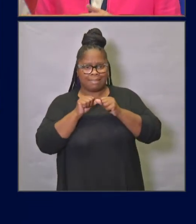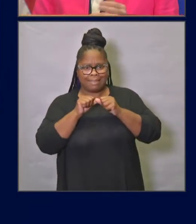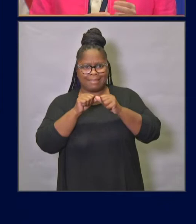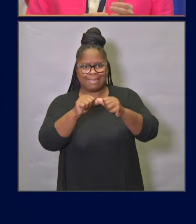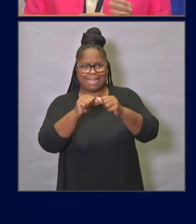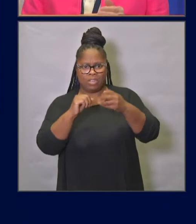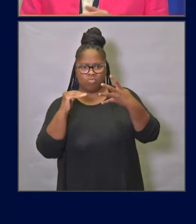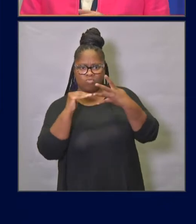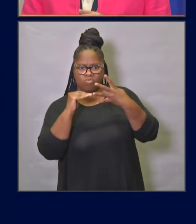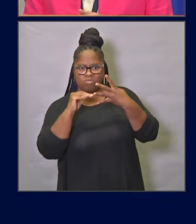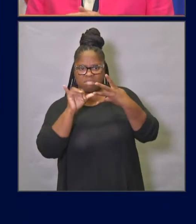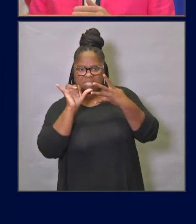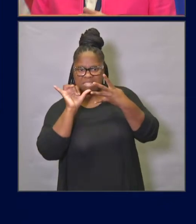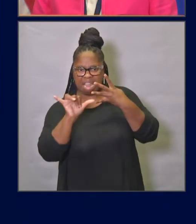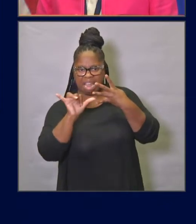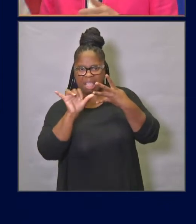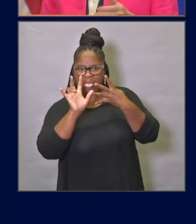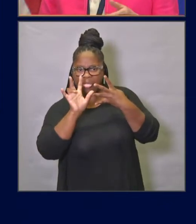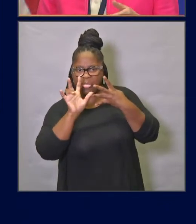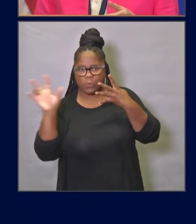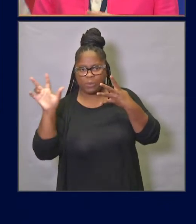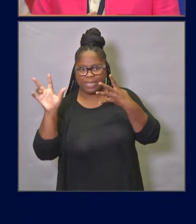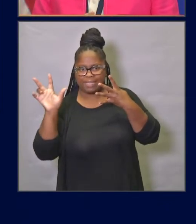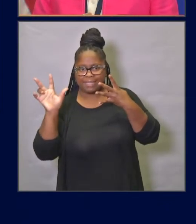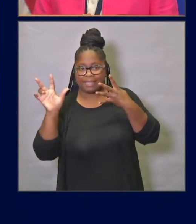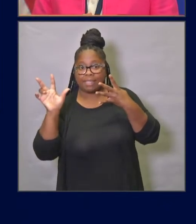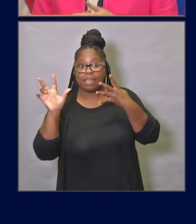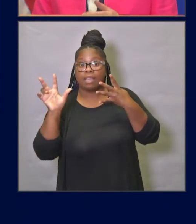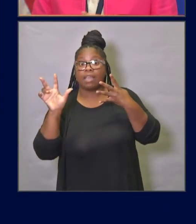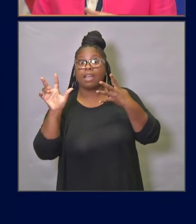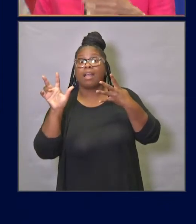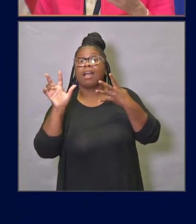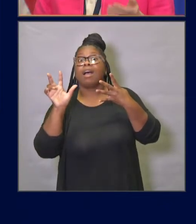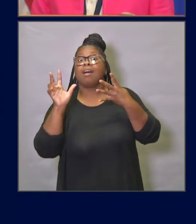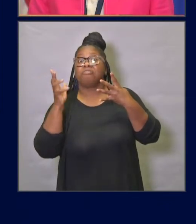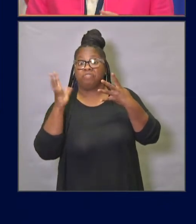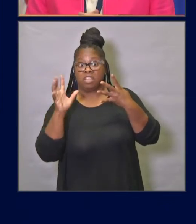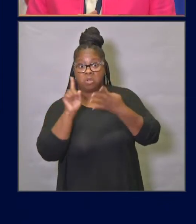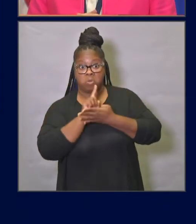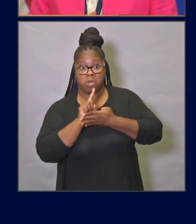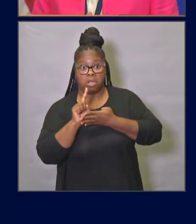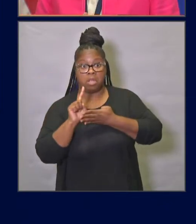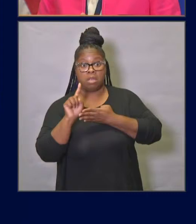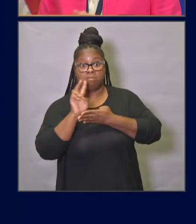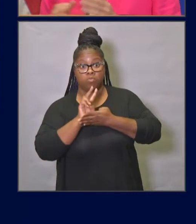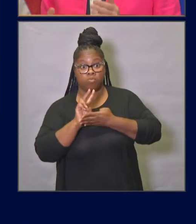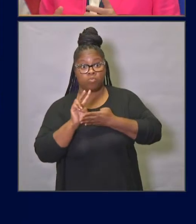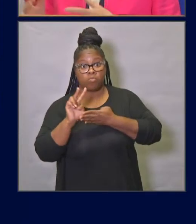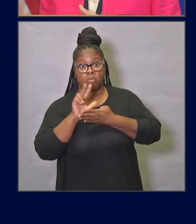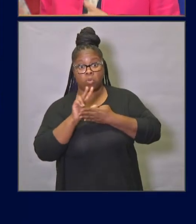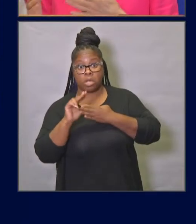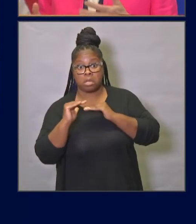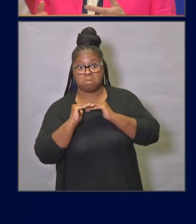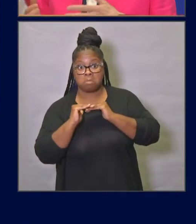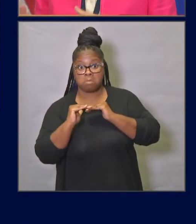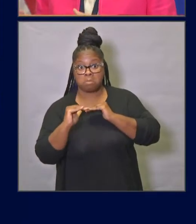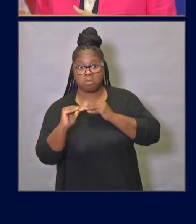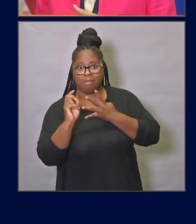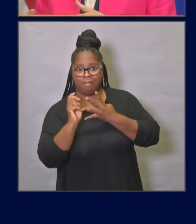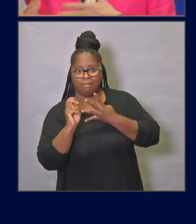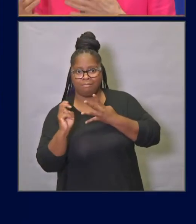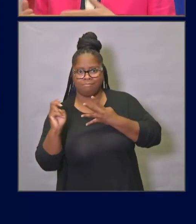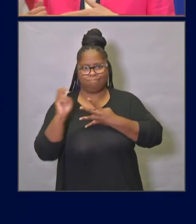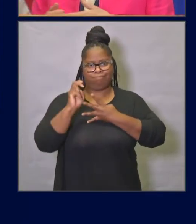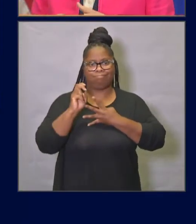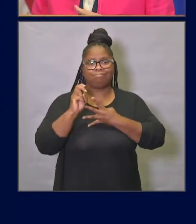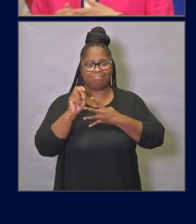at least 3 weeks before you have the possibility to move into a subsequent tier. And if your data